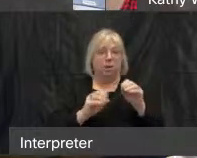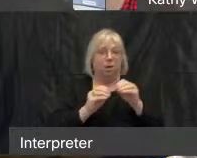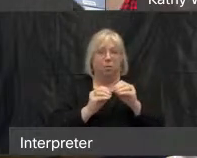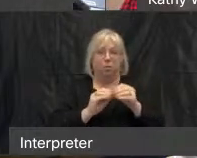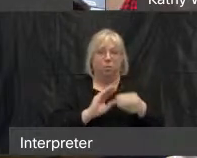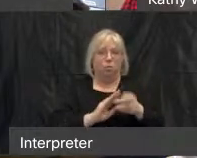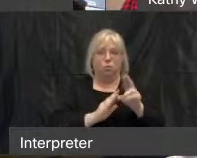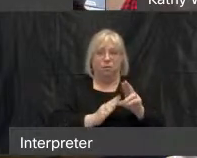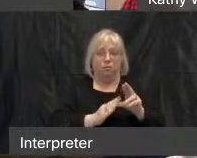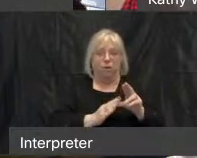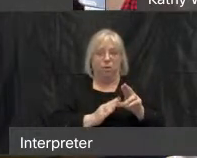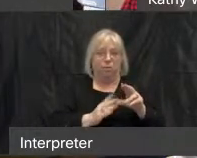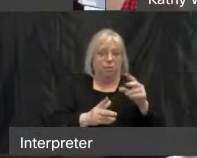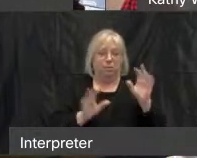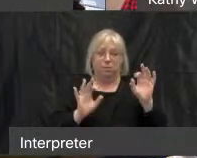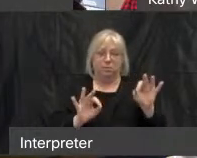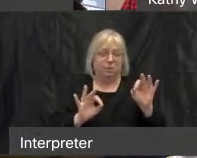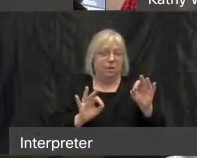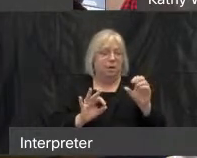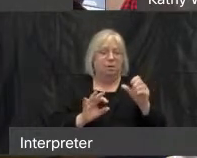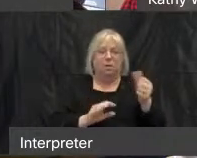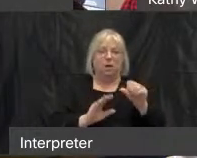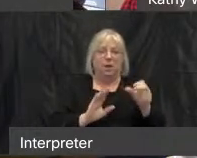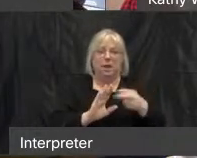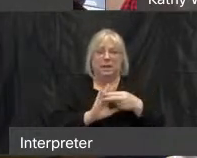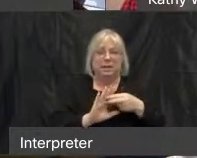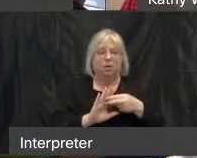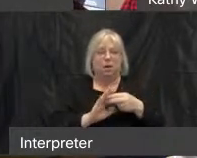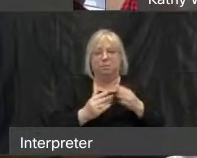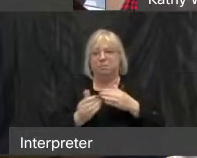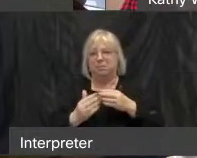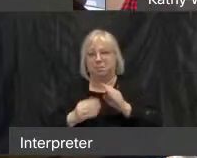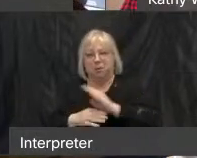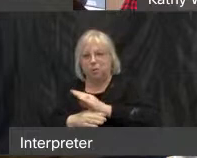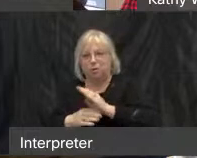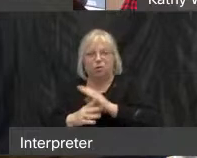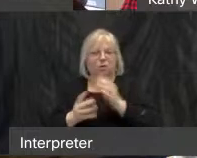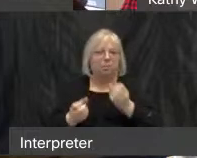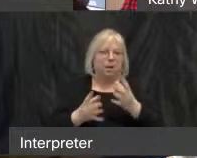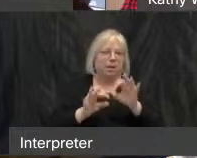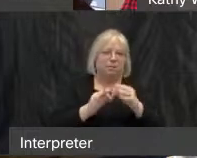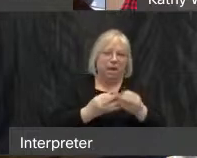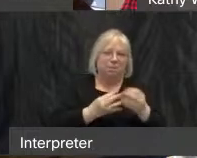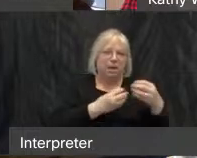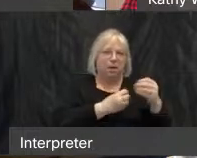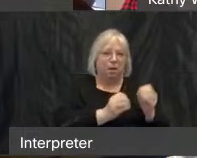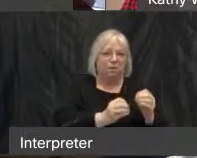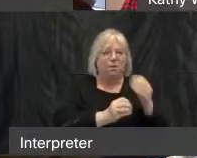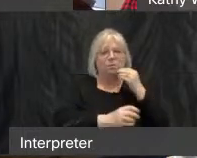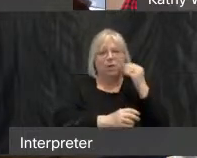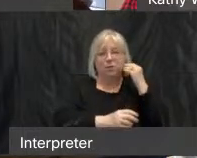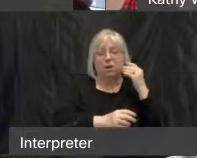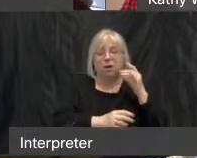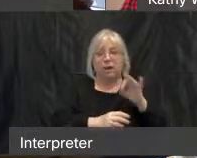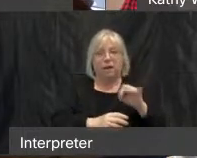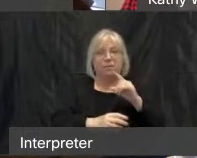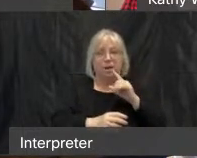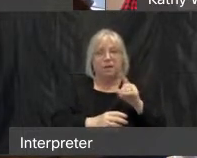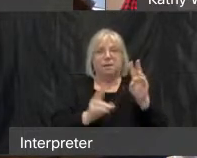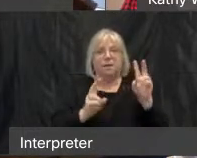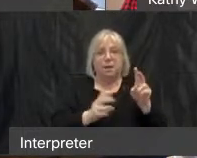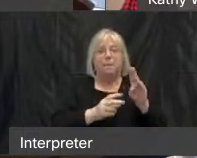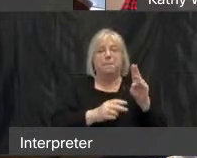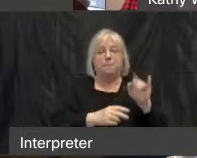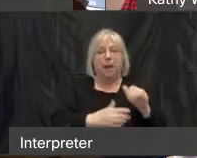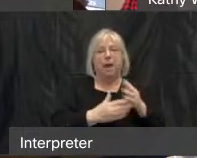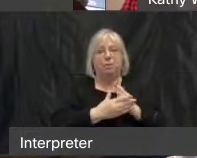review. And so any zoning, be it commercial, multifamily, office, residential, if it is a by right